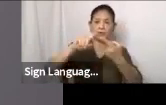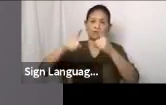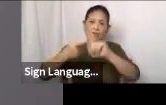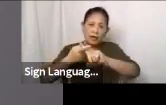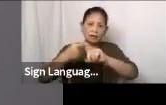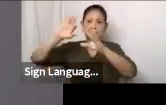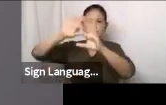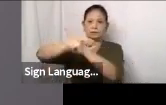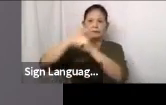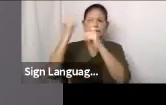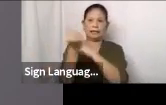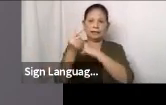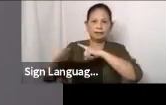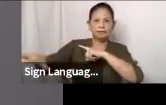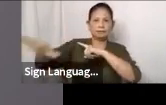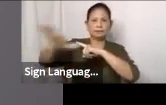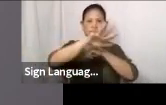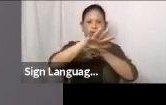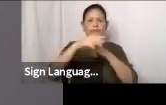whole.